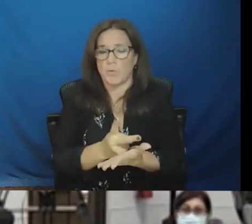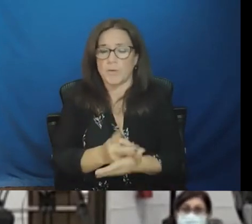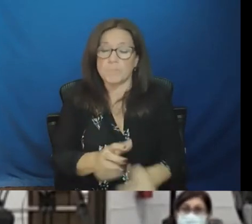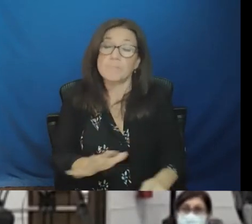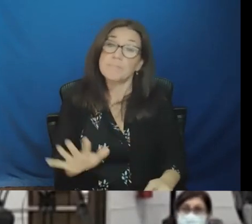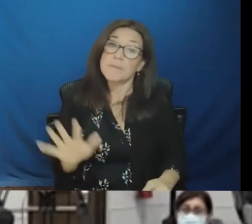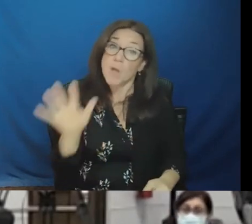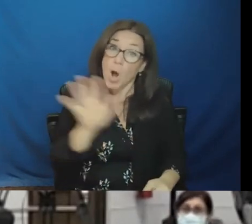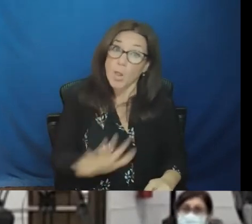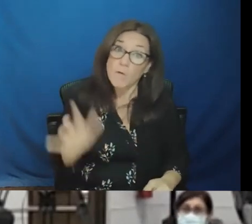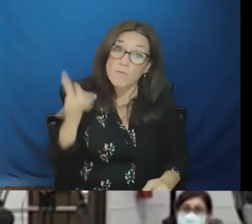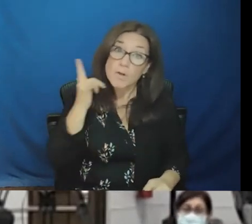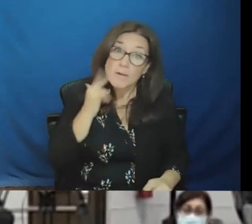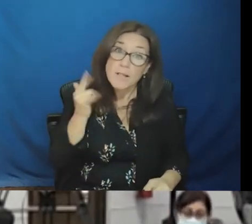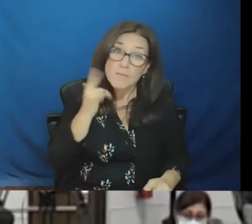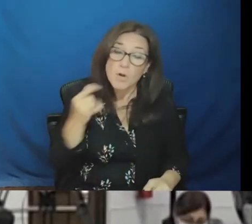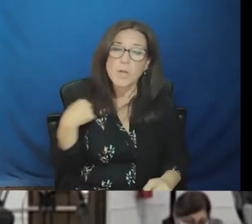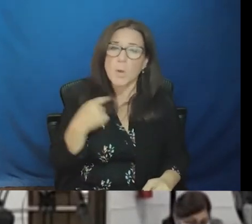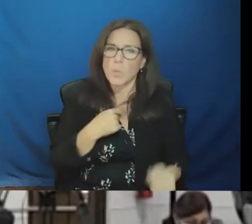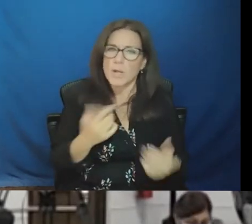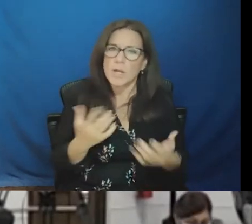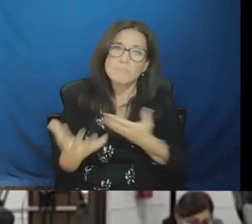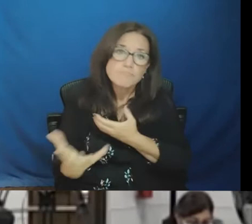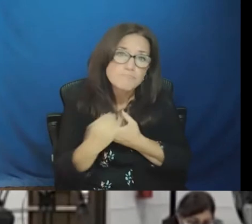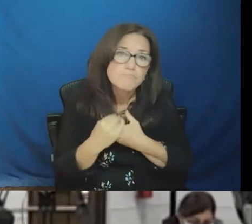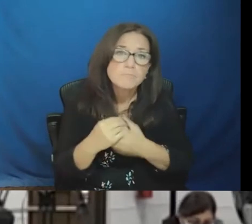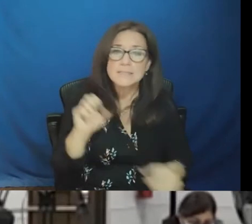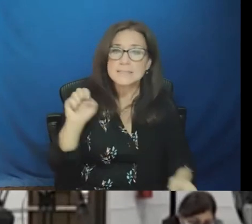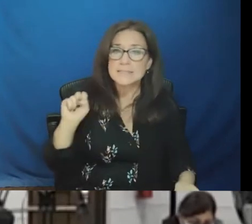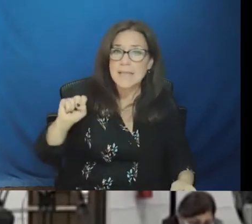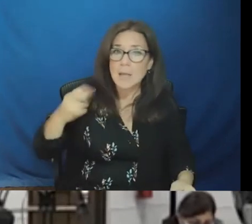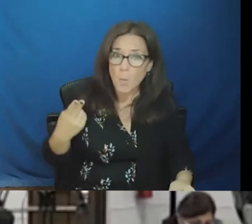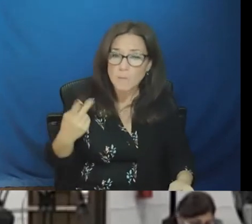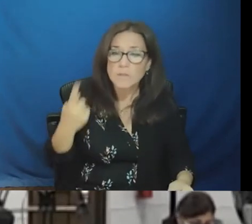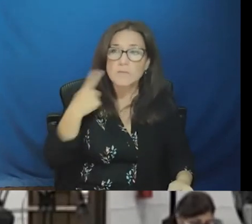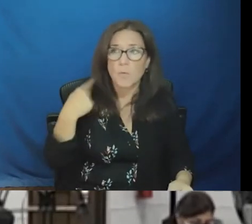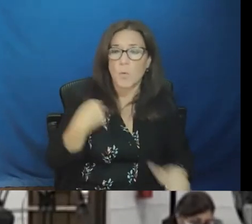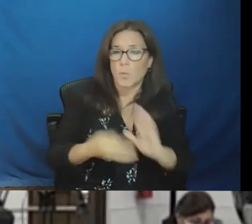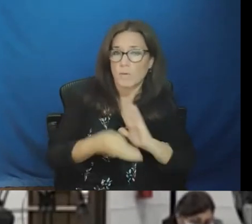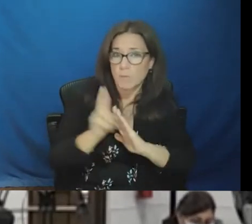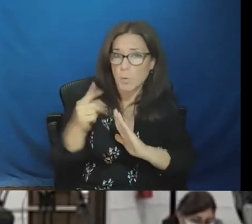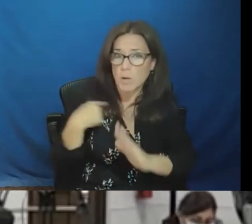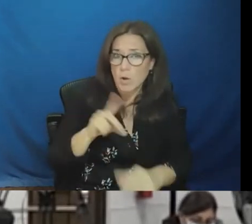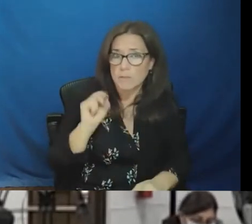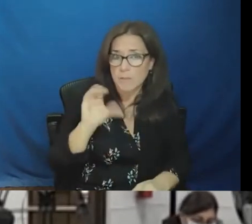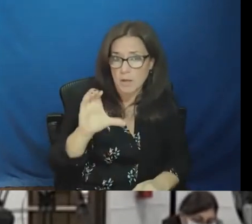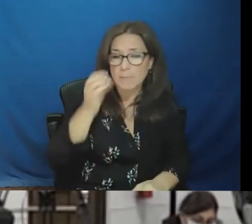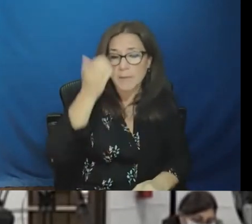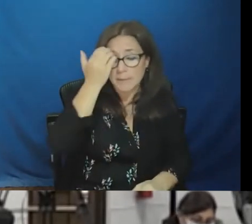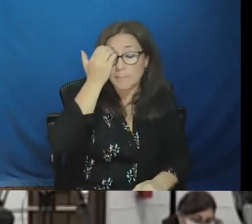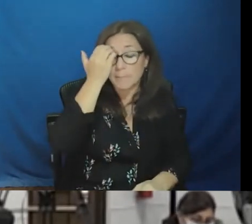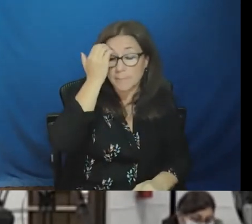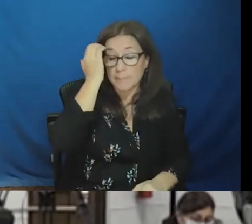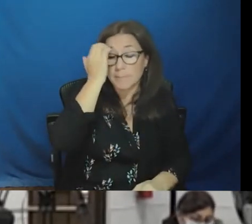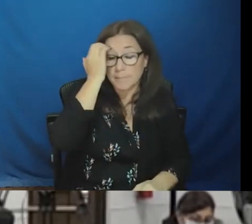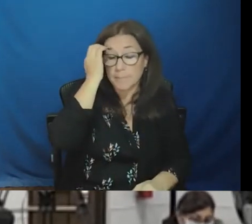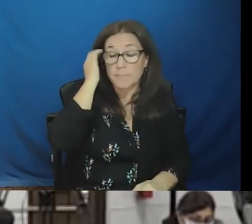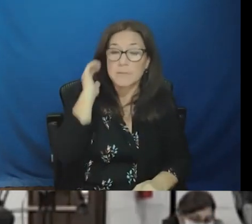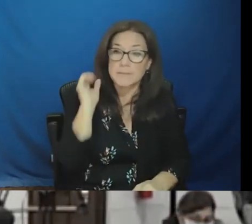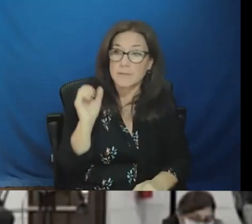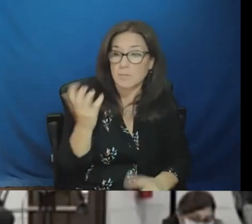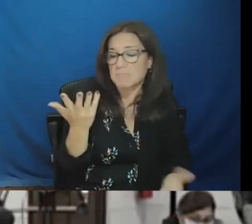engaging stakeholders in review of our document. And so all that to say that, yeah, it absolutely has to